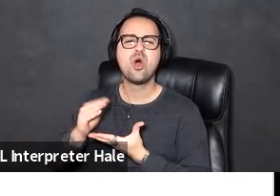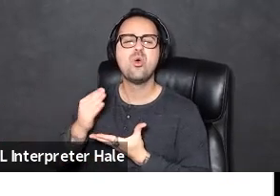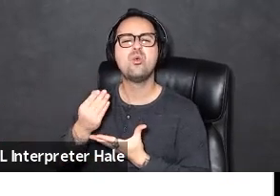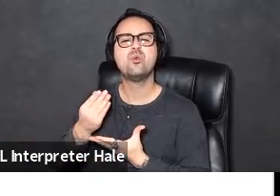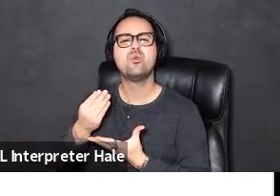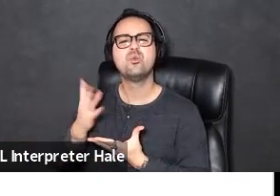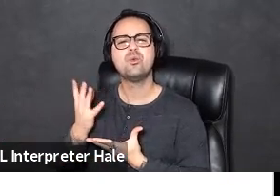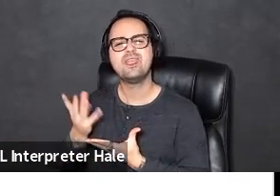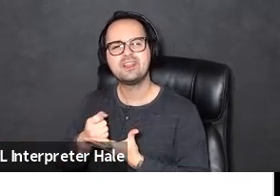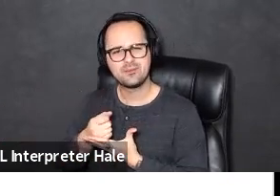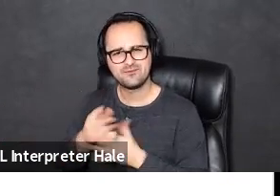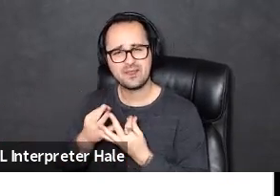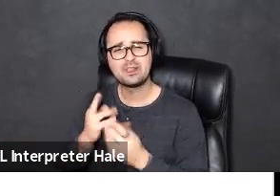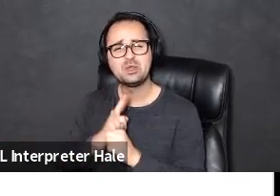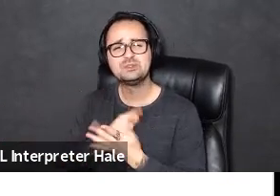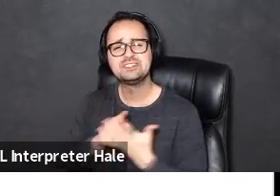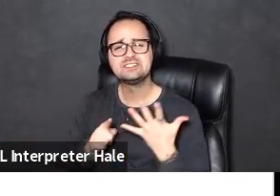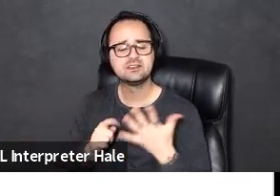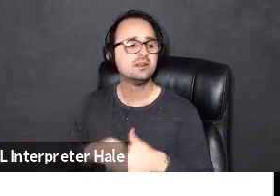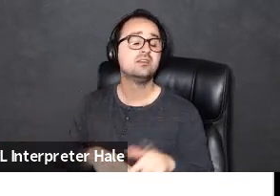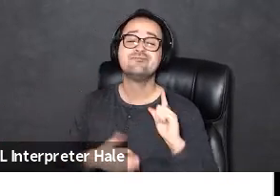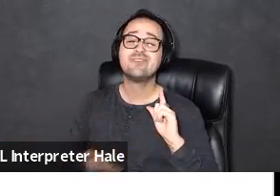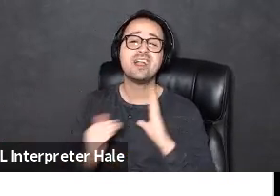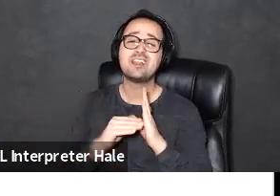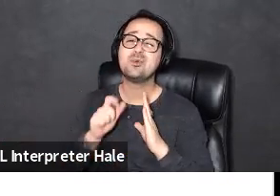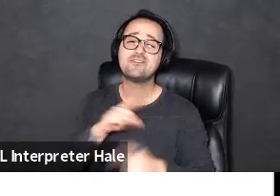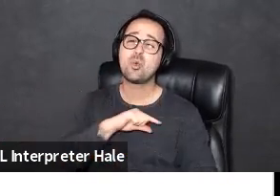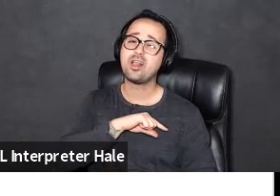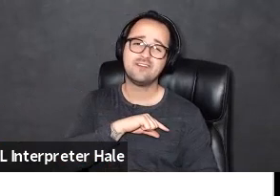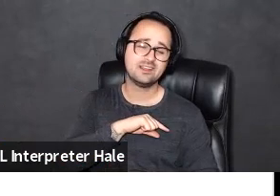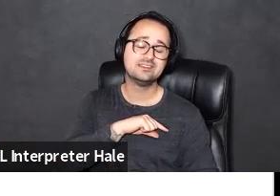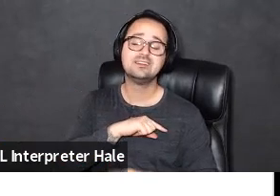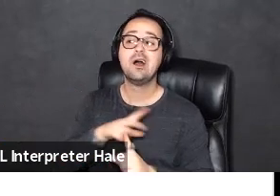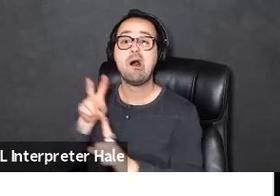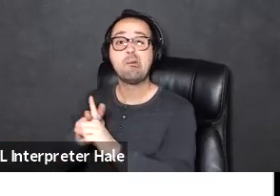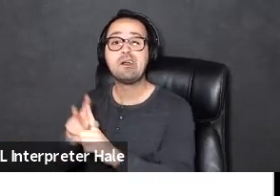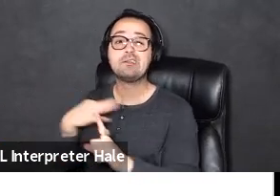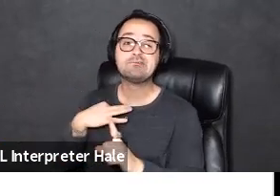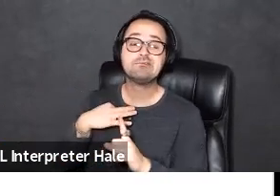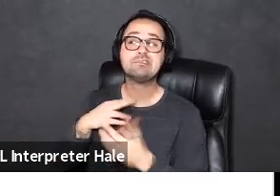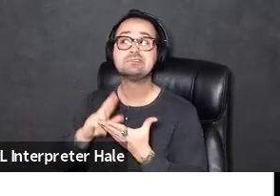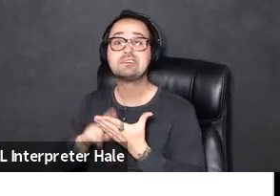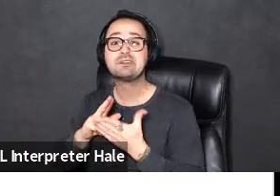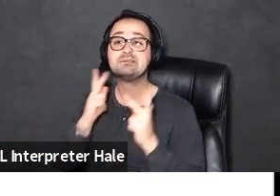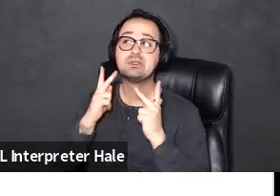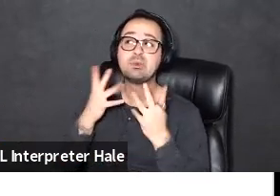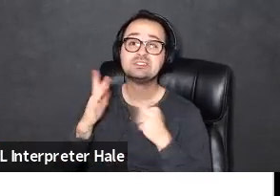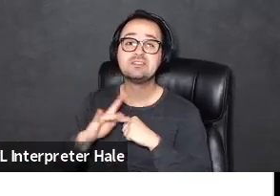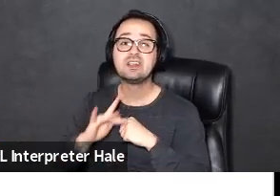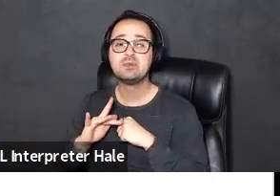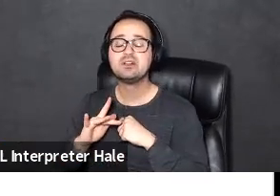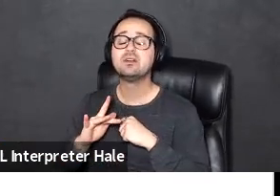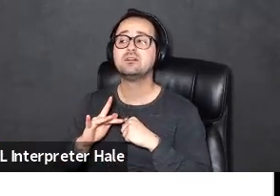options? So they, again, you've got to qualify. You know, it's applying and qualifying, know what's available